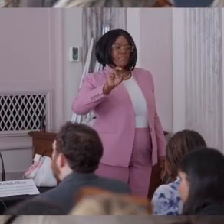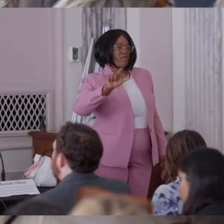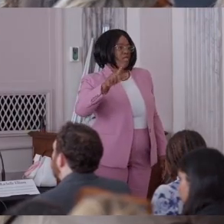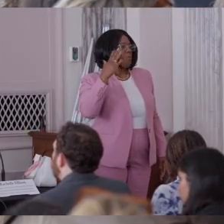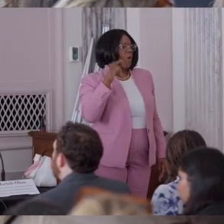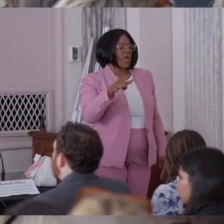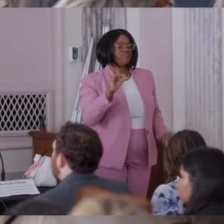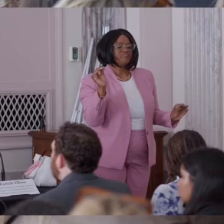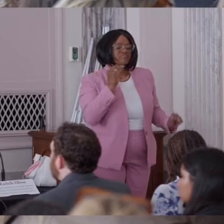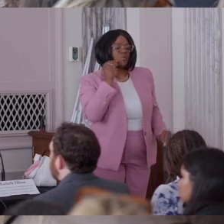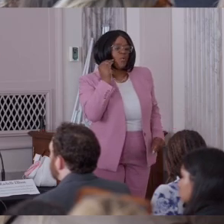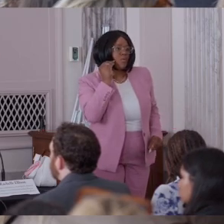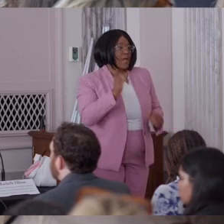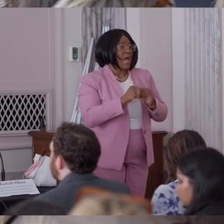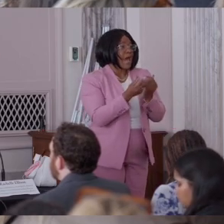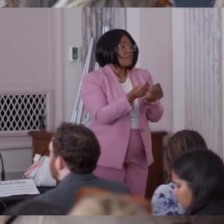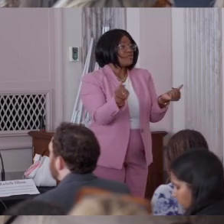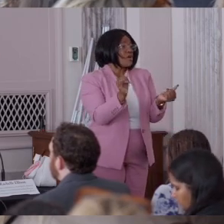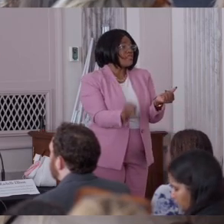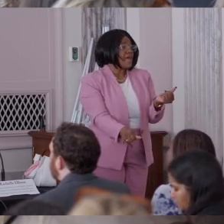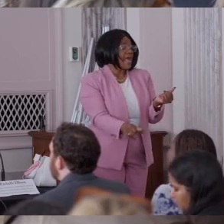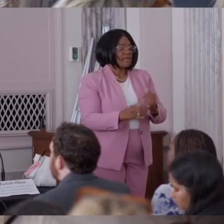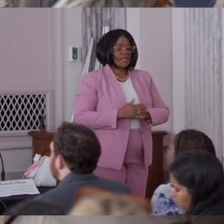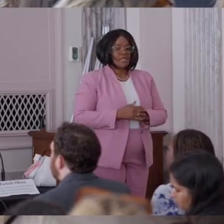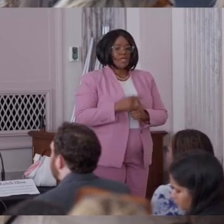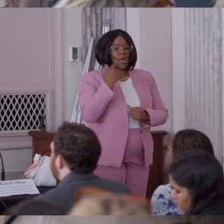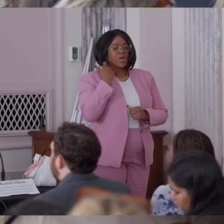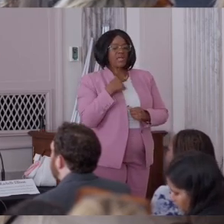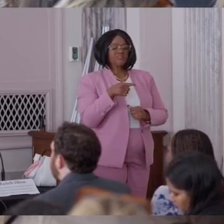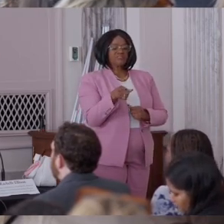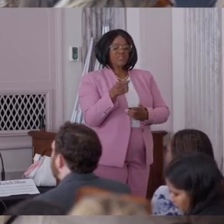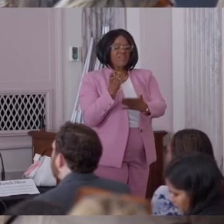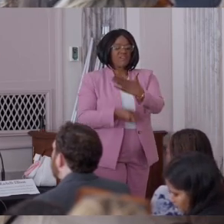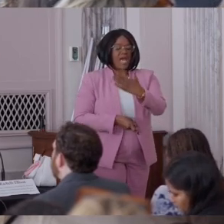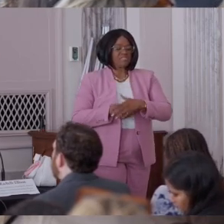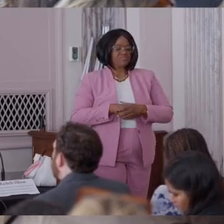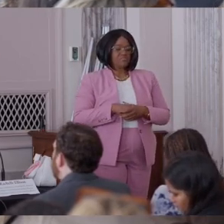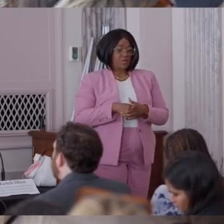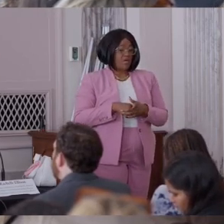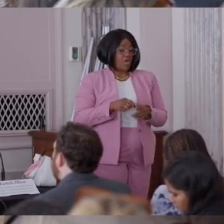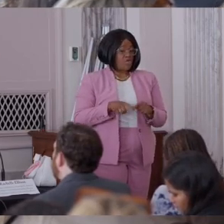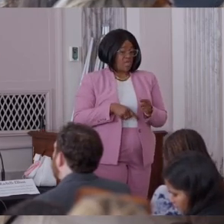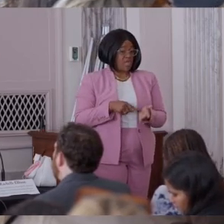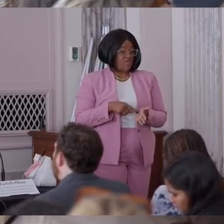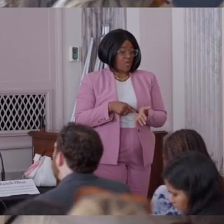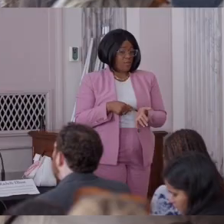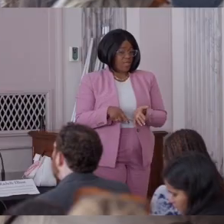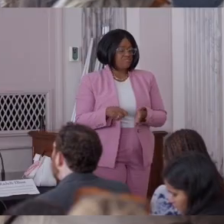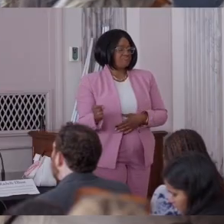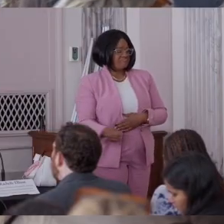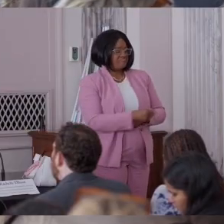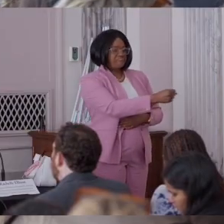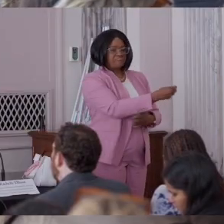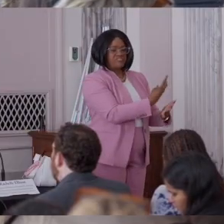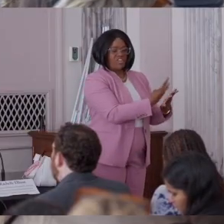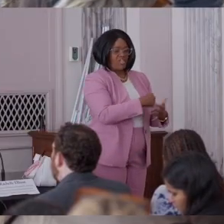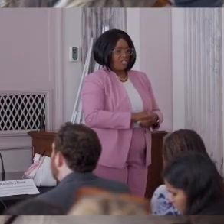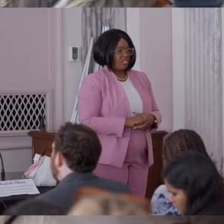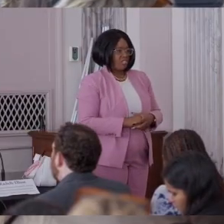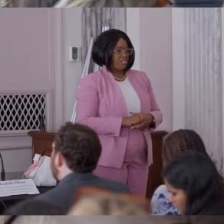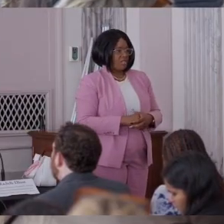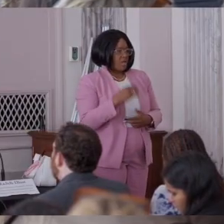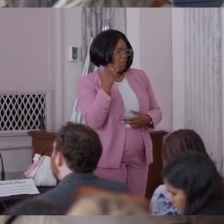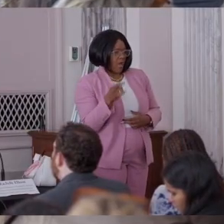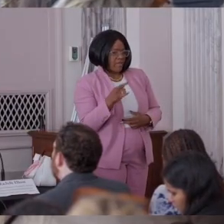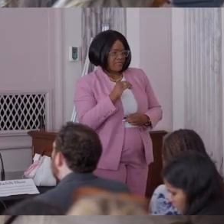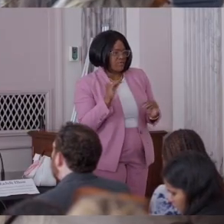way to resolve homelessness was to fine, jail, or imprison people who were homeless.